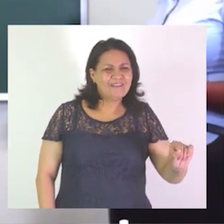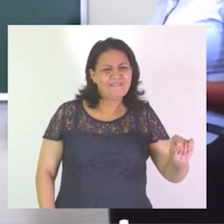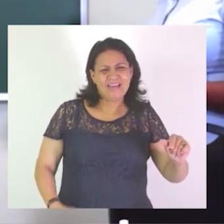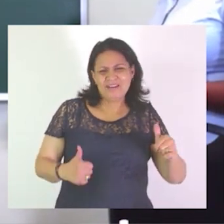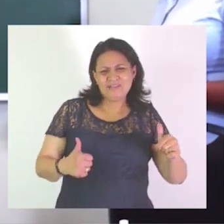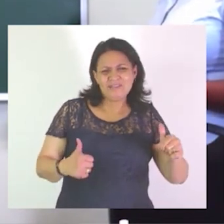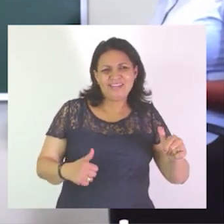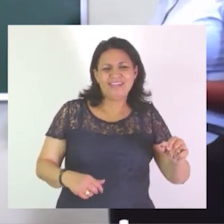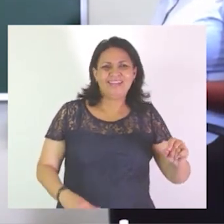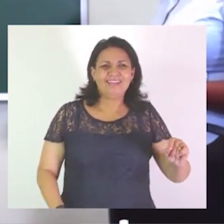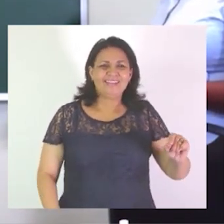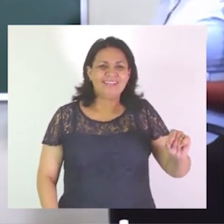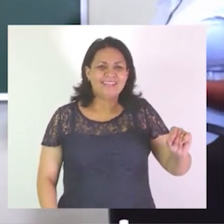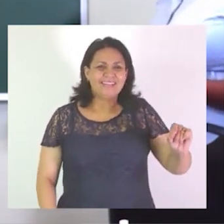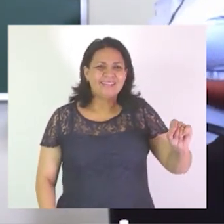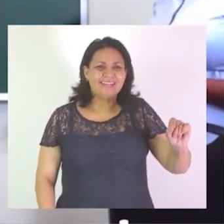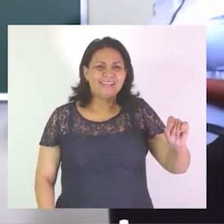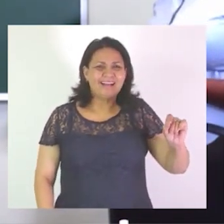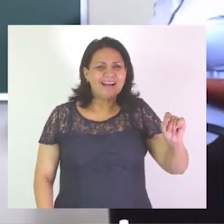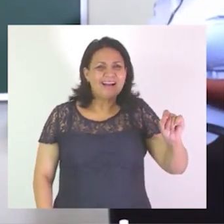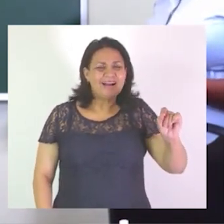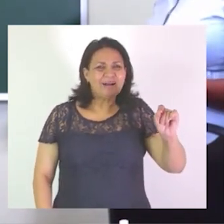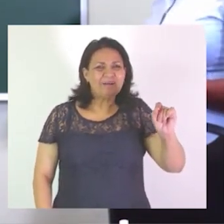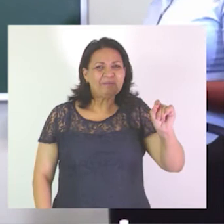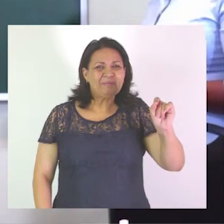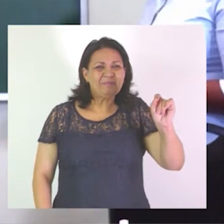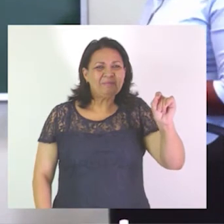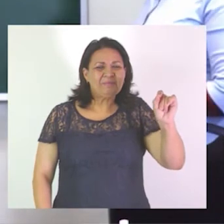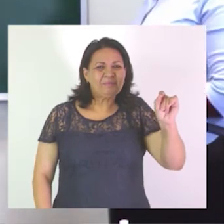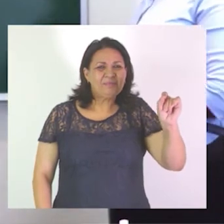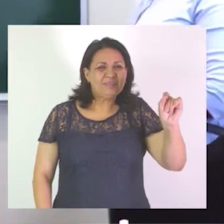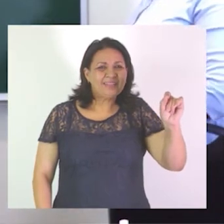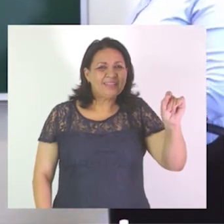Down. Chase the dog. You almost have him.